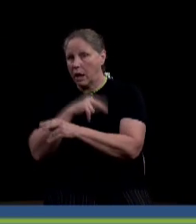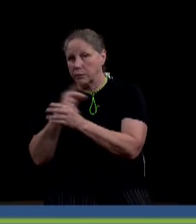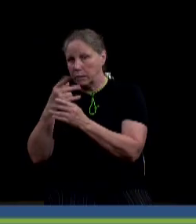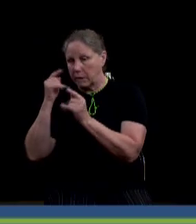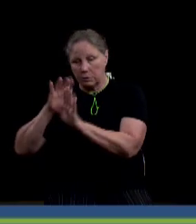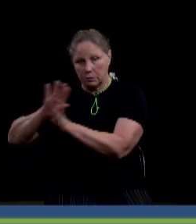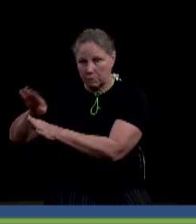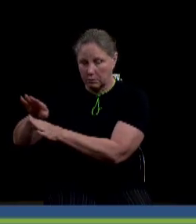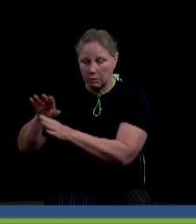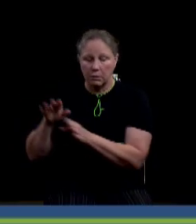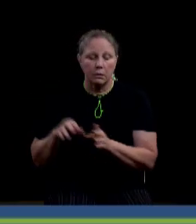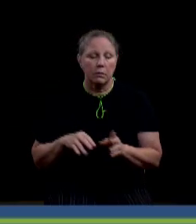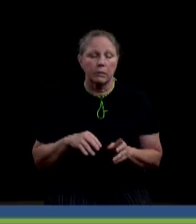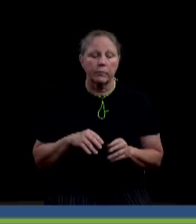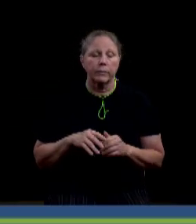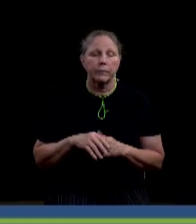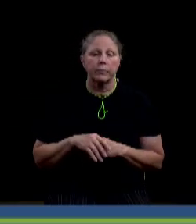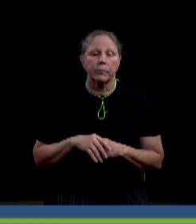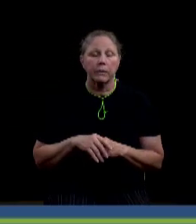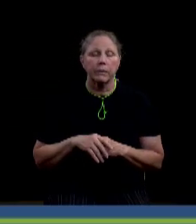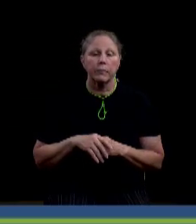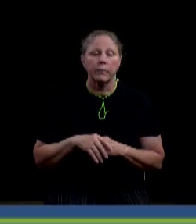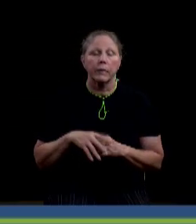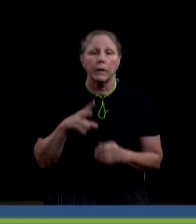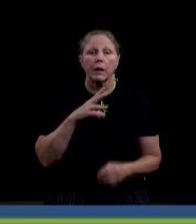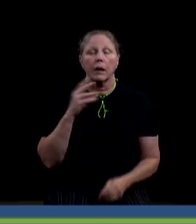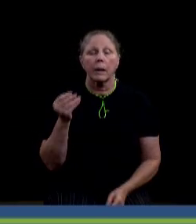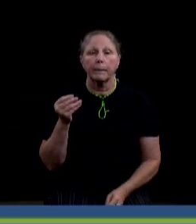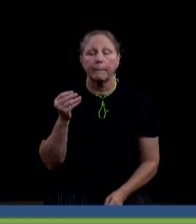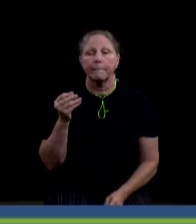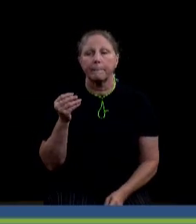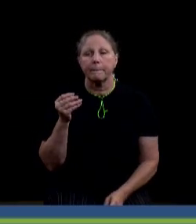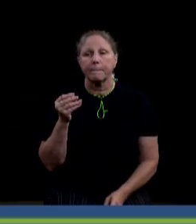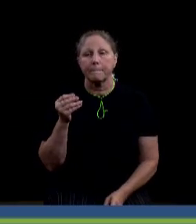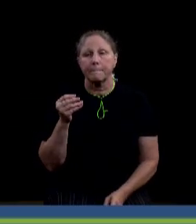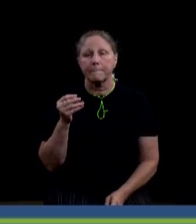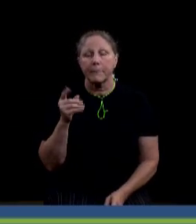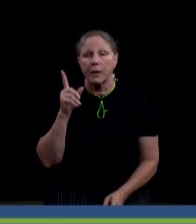And needs to be noted that in the